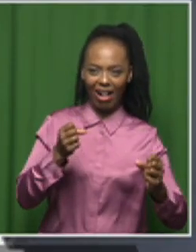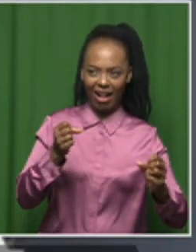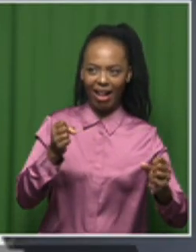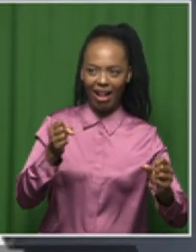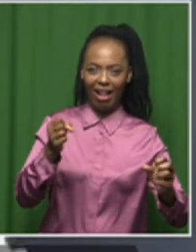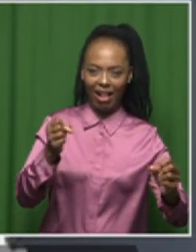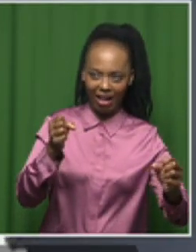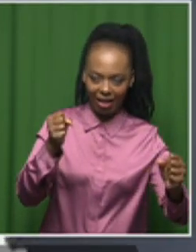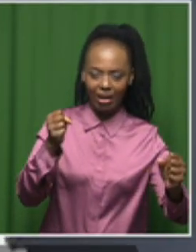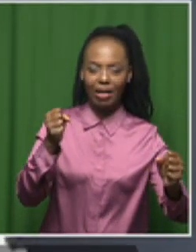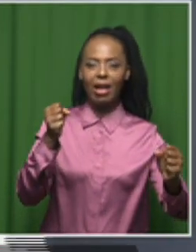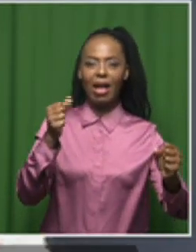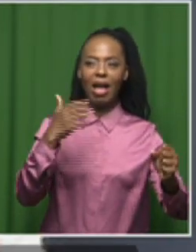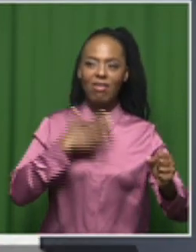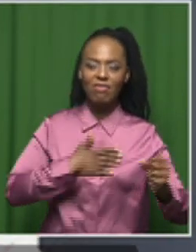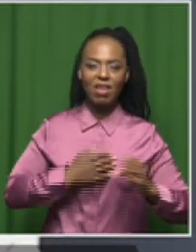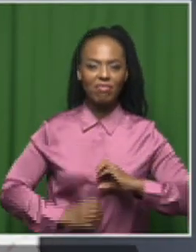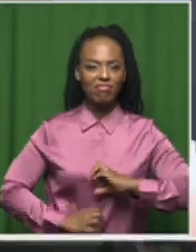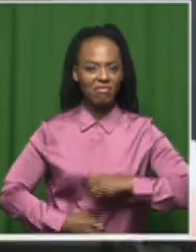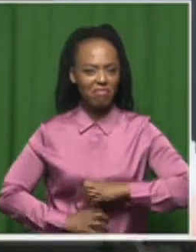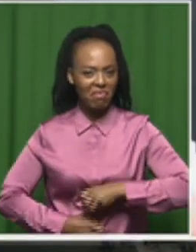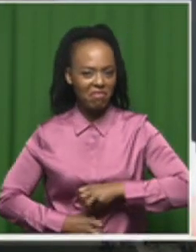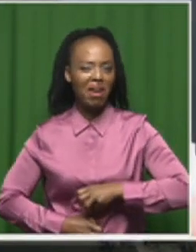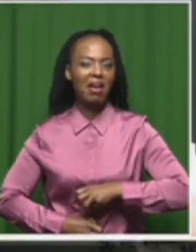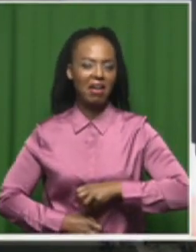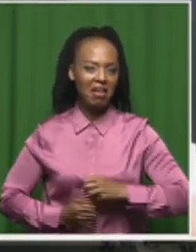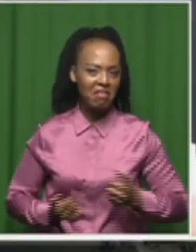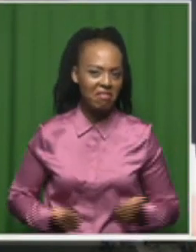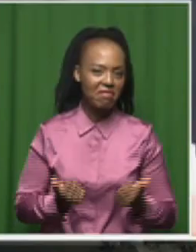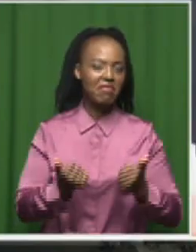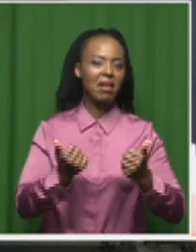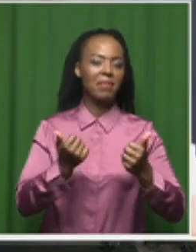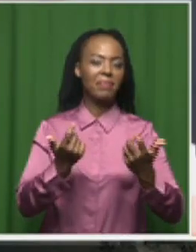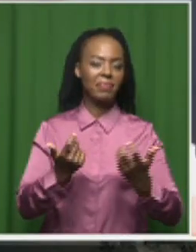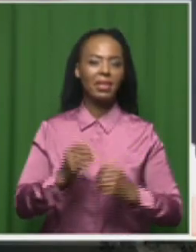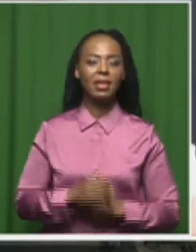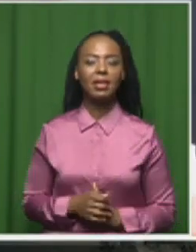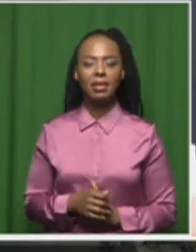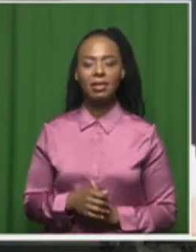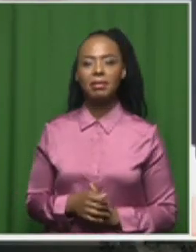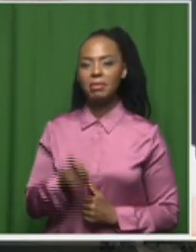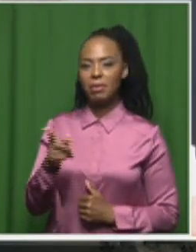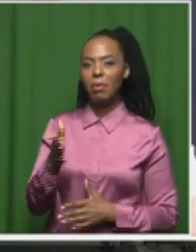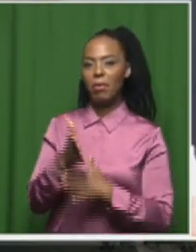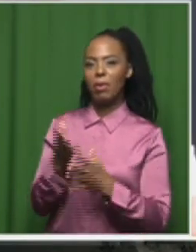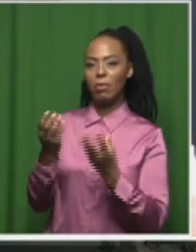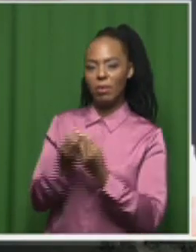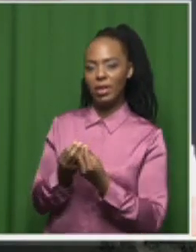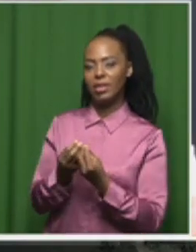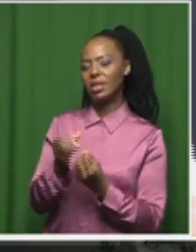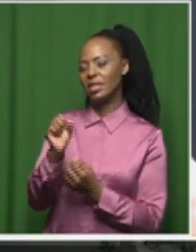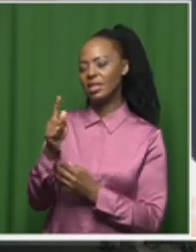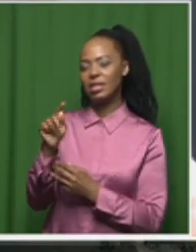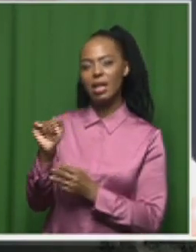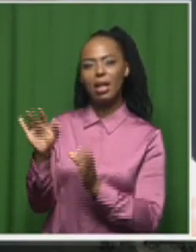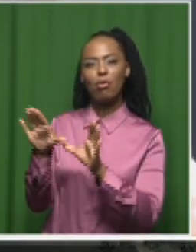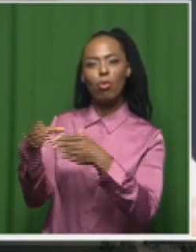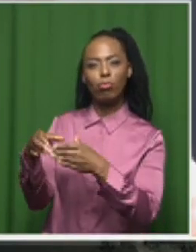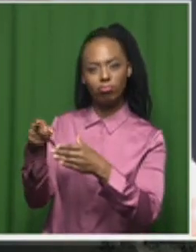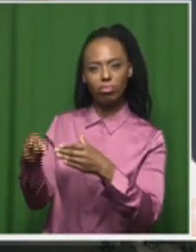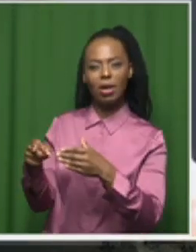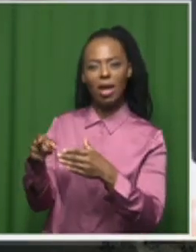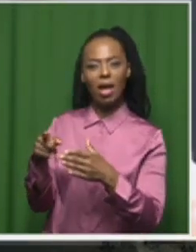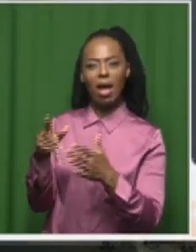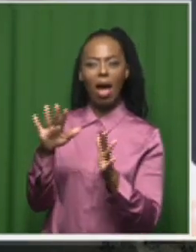it's more digestible. And speaking about the cast and crew, you work with a stellar cast and crew. What was that experience like? Perhaps also